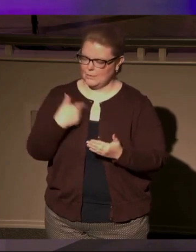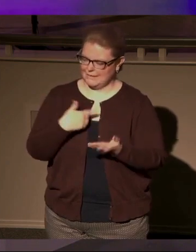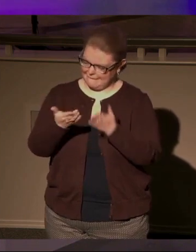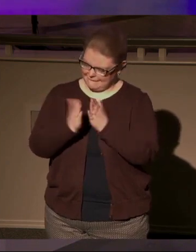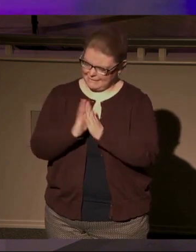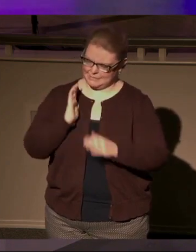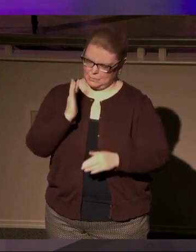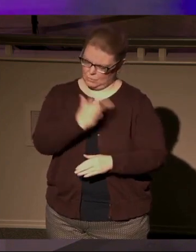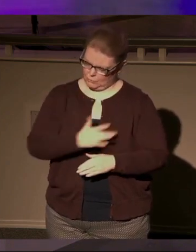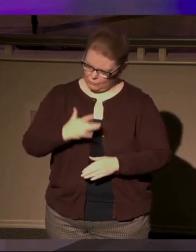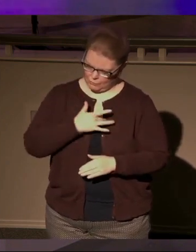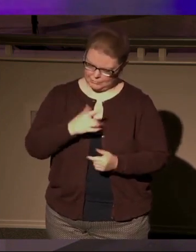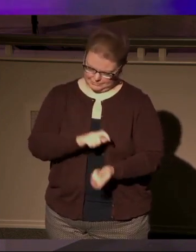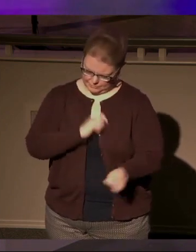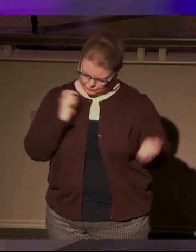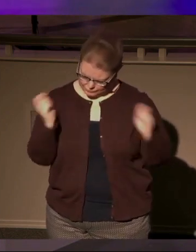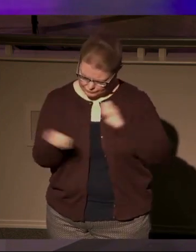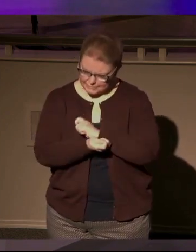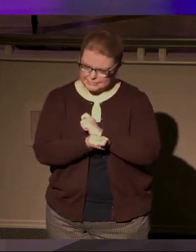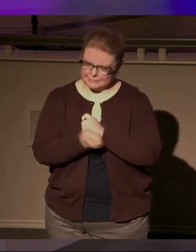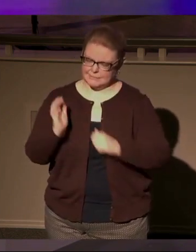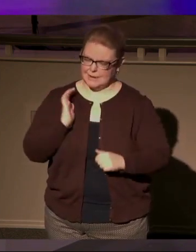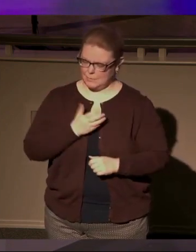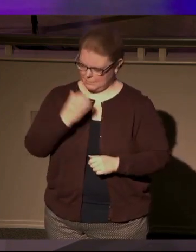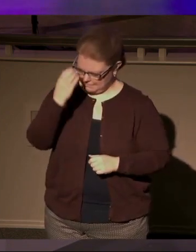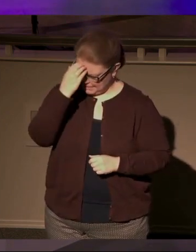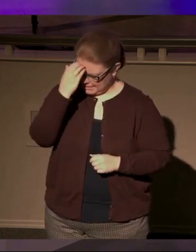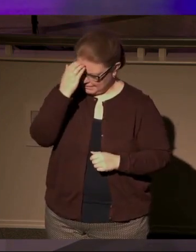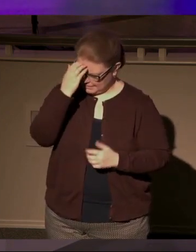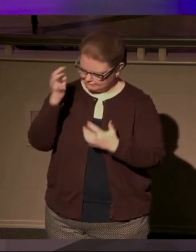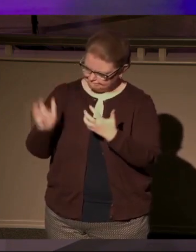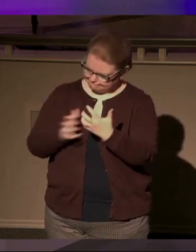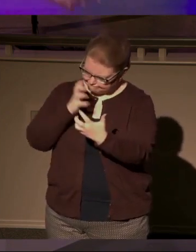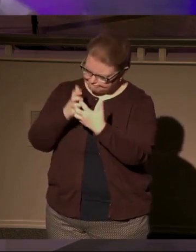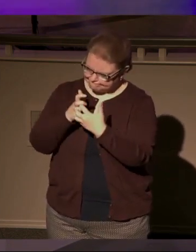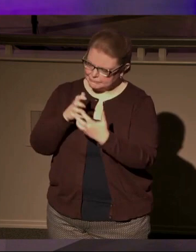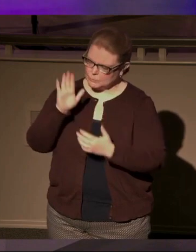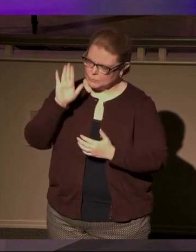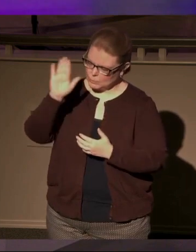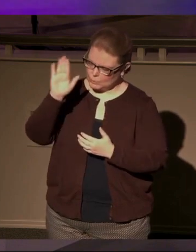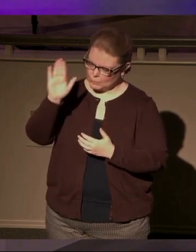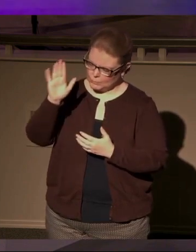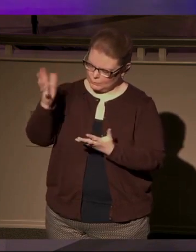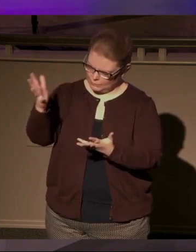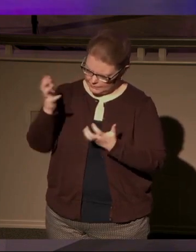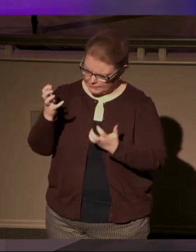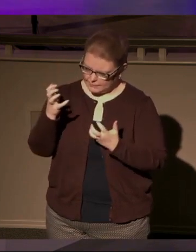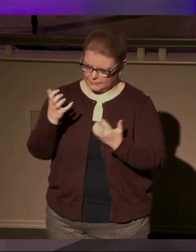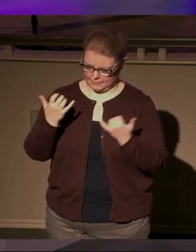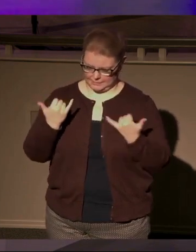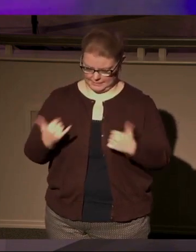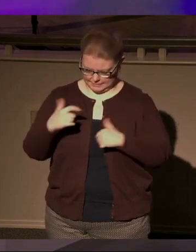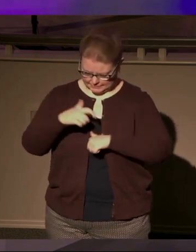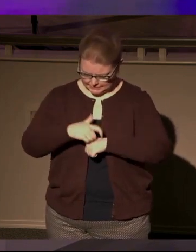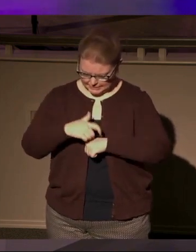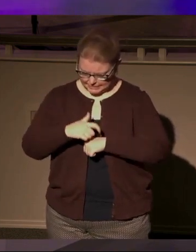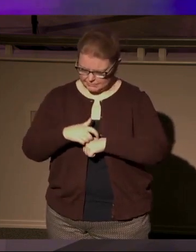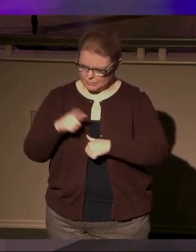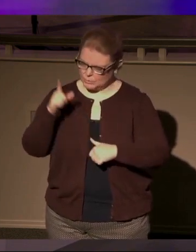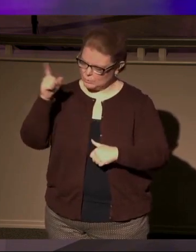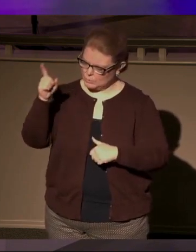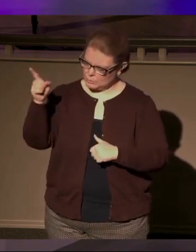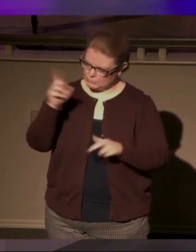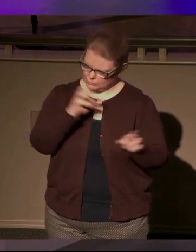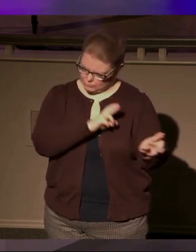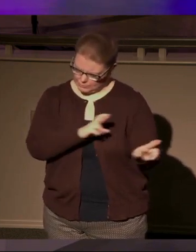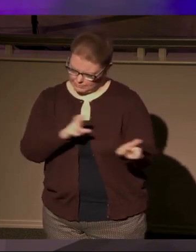hearts would be transformed, that our minds would be conformed to your image. And Lord, in this moment, in this time, you would just